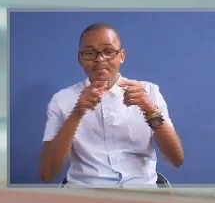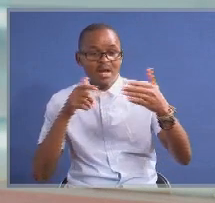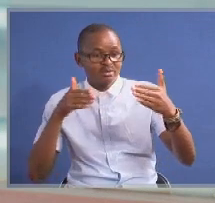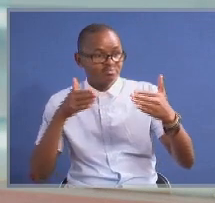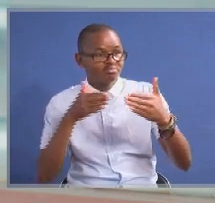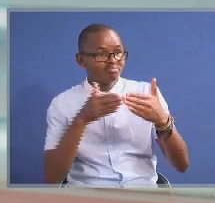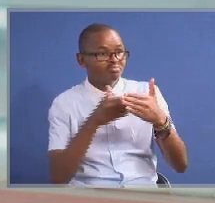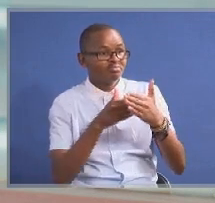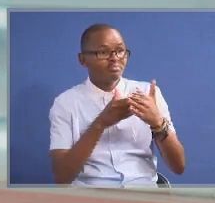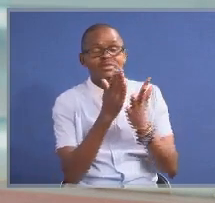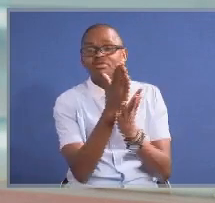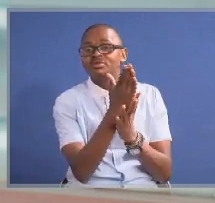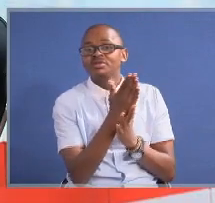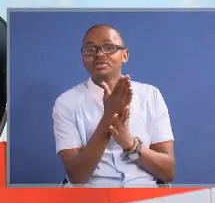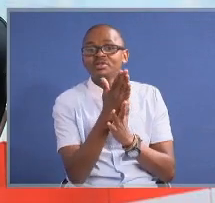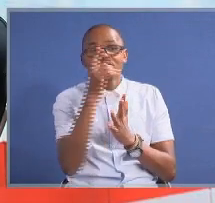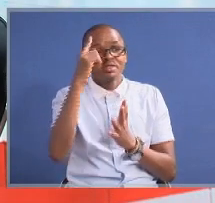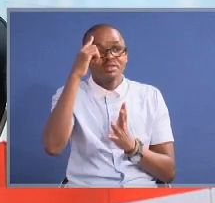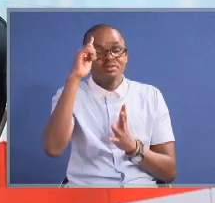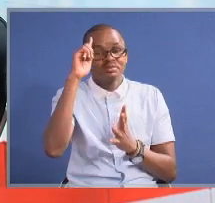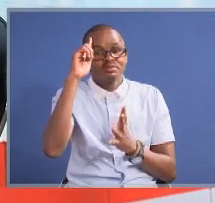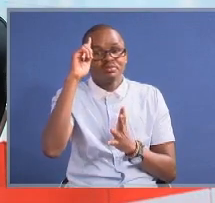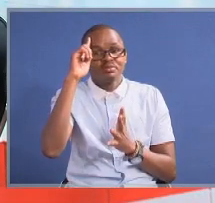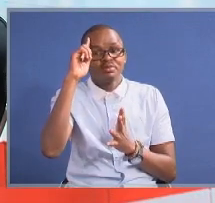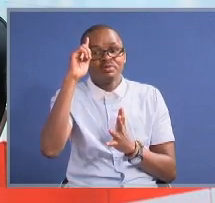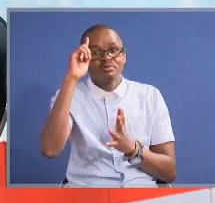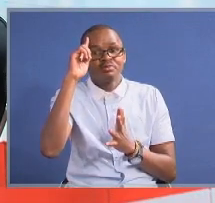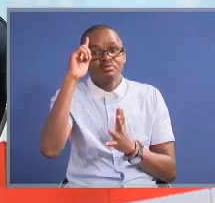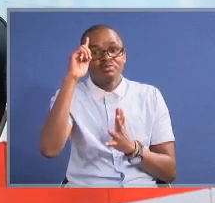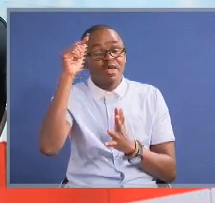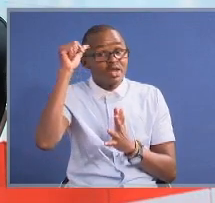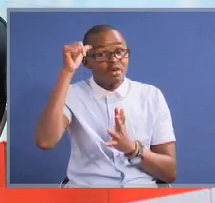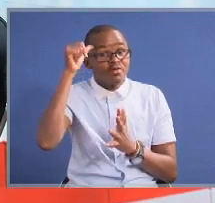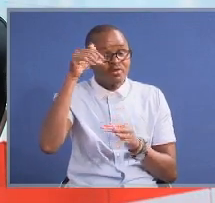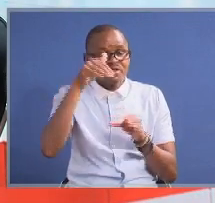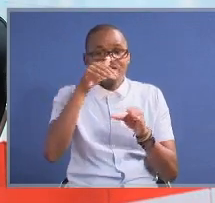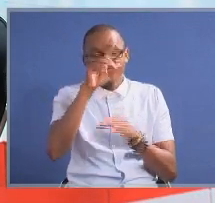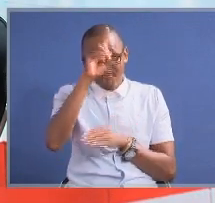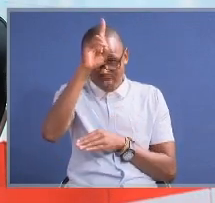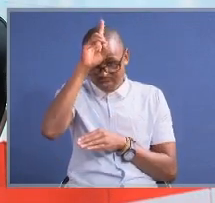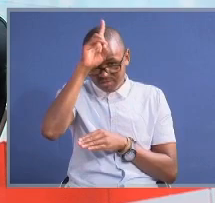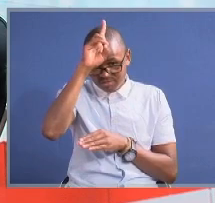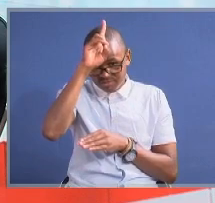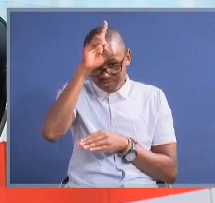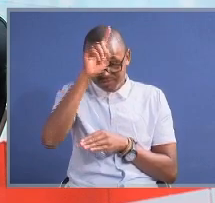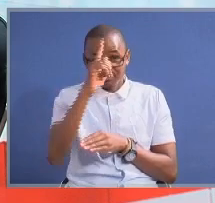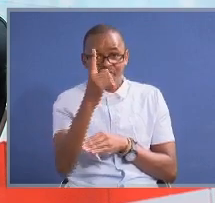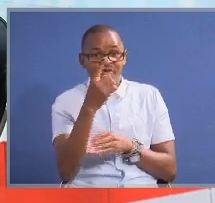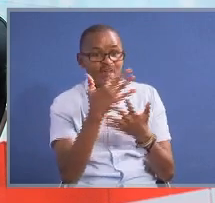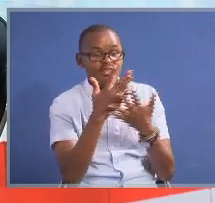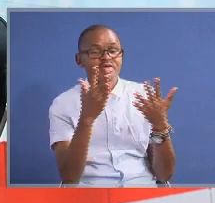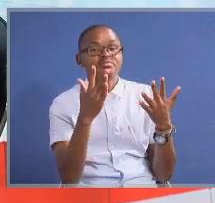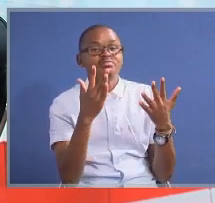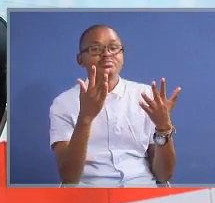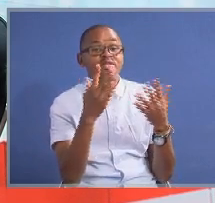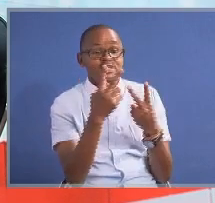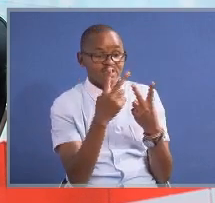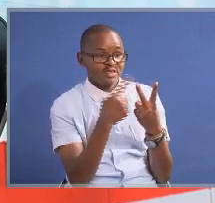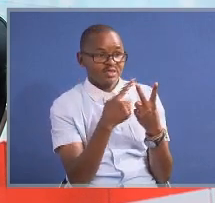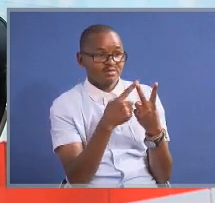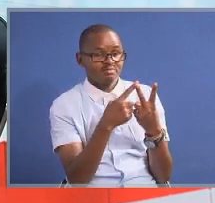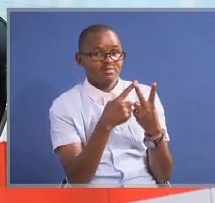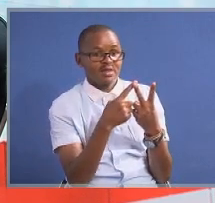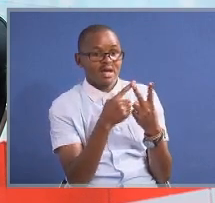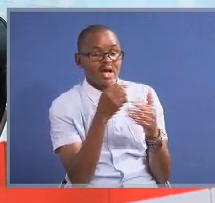barriers, in between. I think, the world is shrinking to a small village. That's the first thing to be noted. Second, you